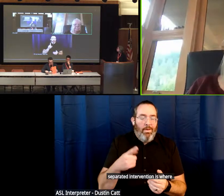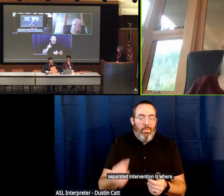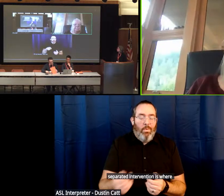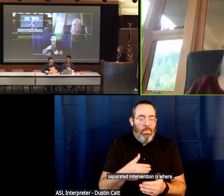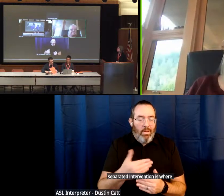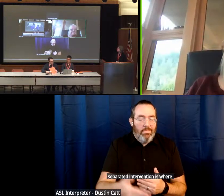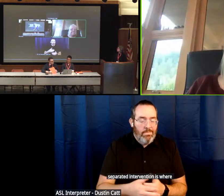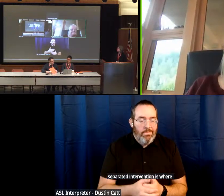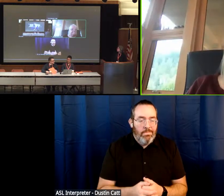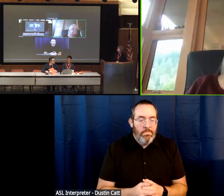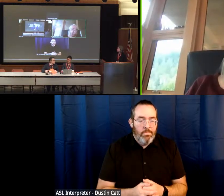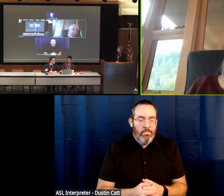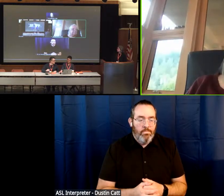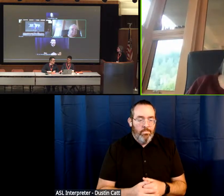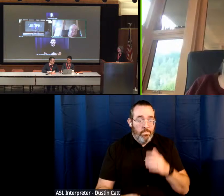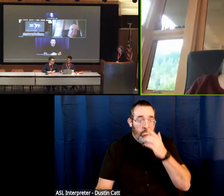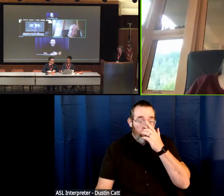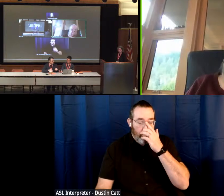Thank you.